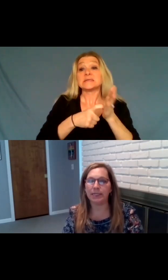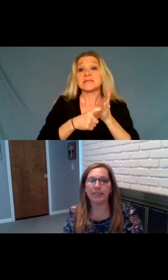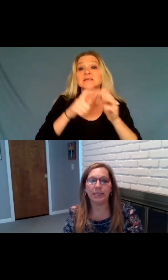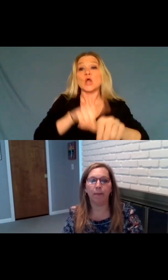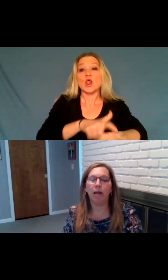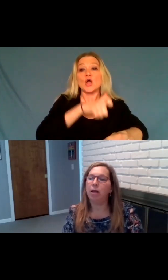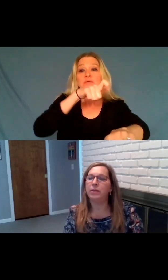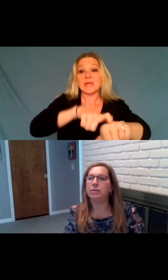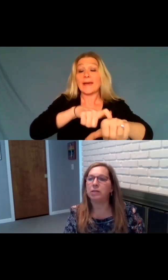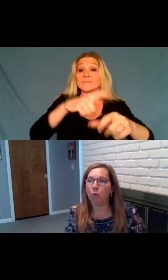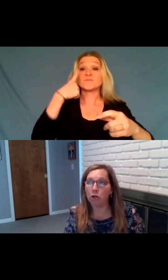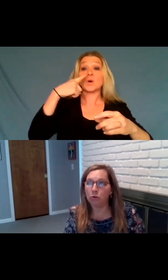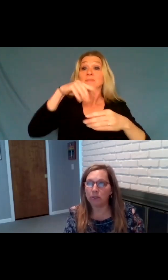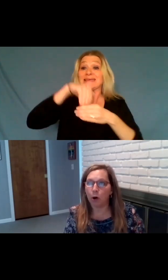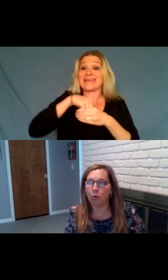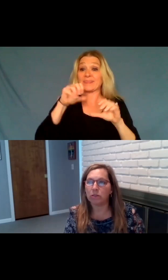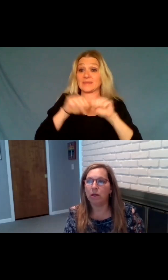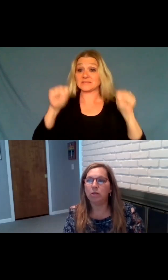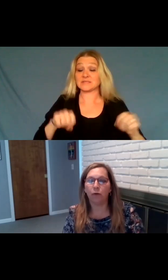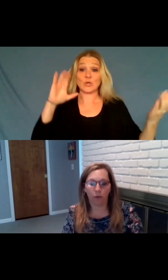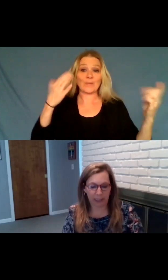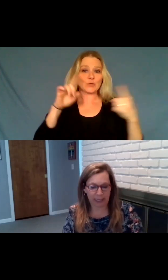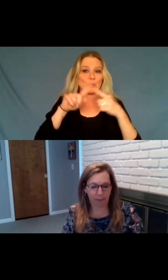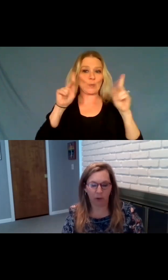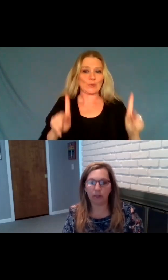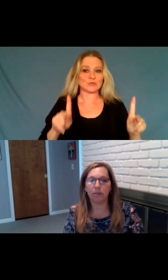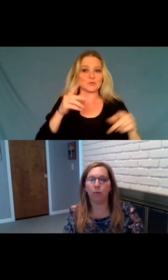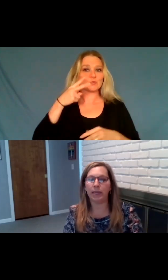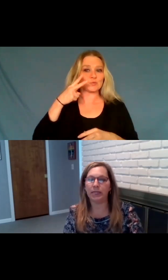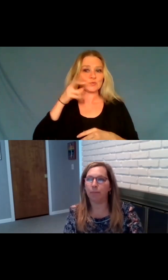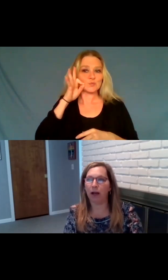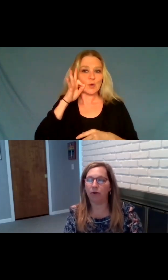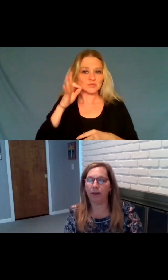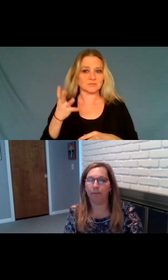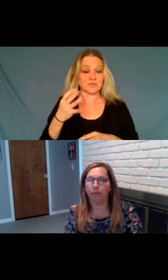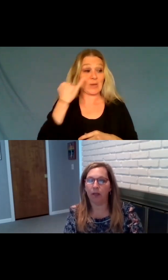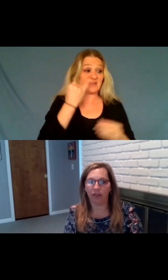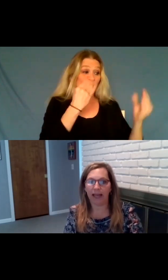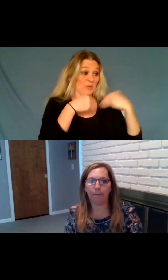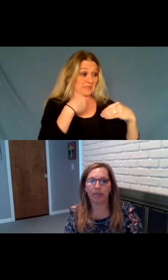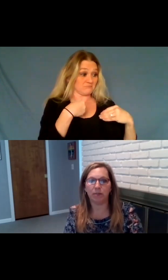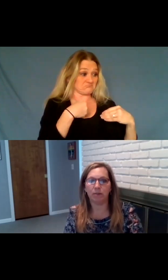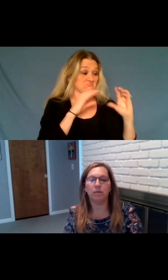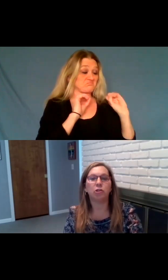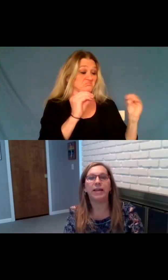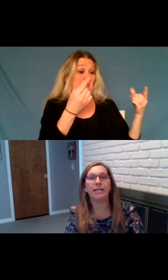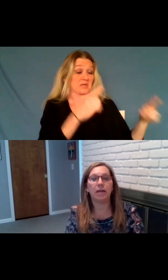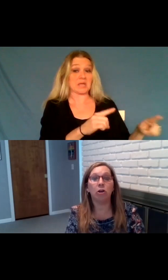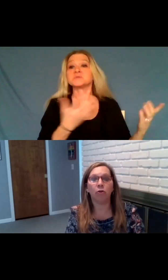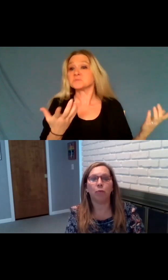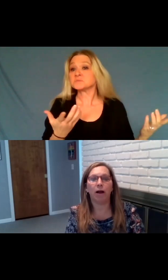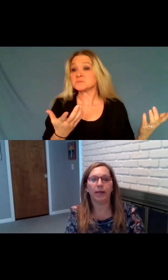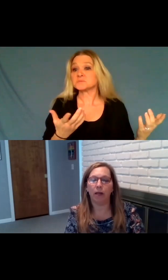enter the system than someone who smokes. So for example, someone eats a brownie, nothing happens. So they